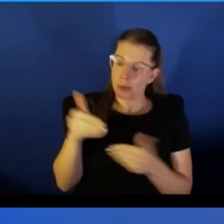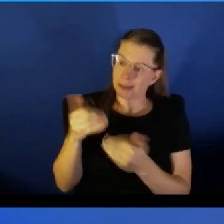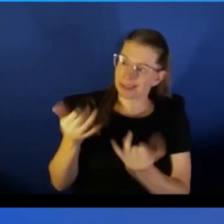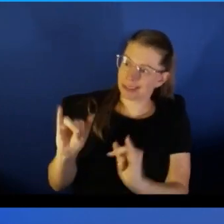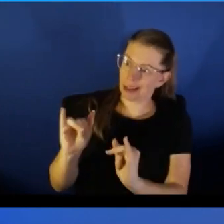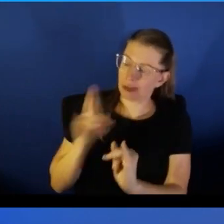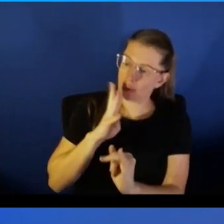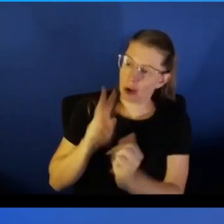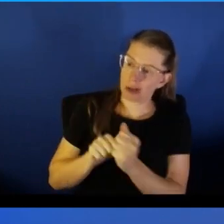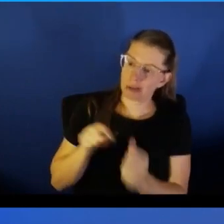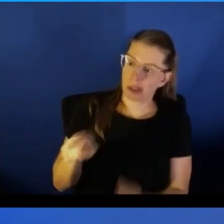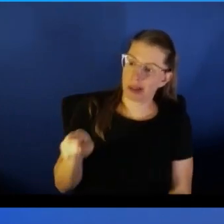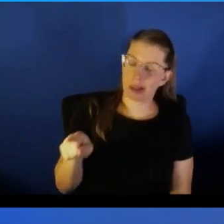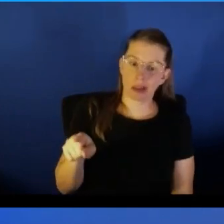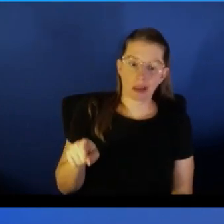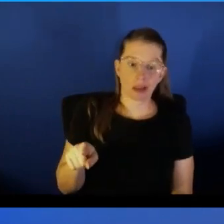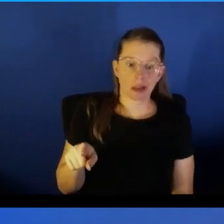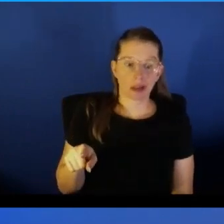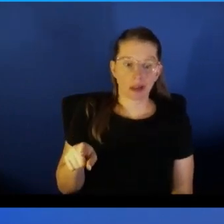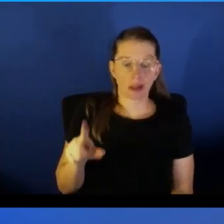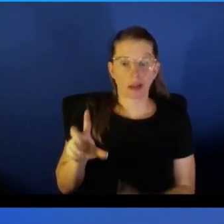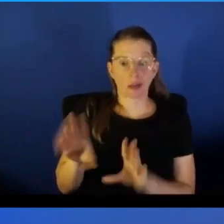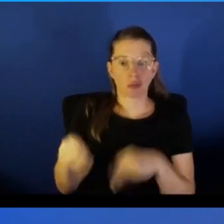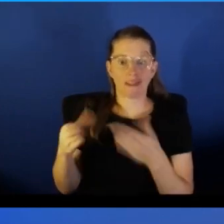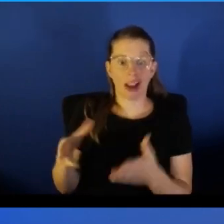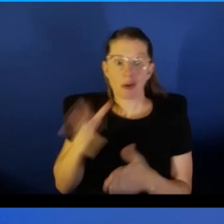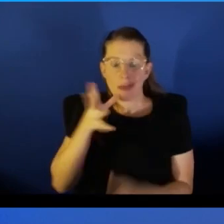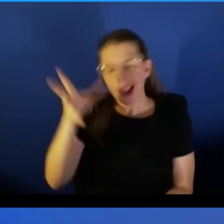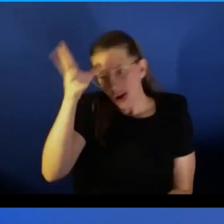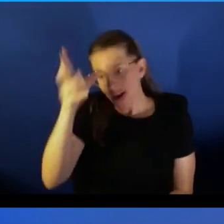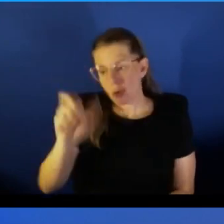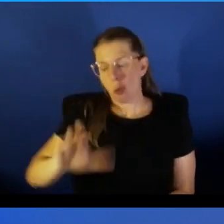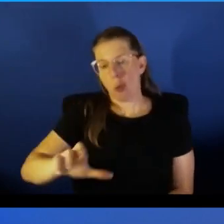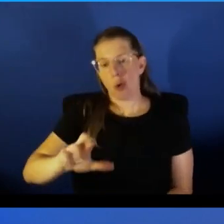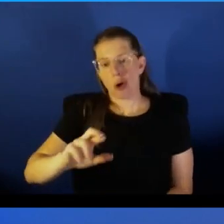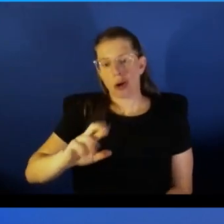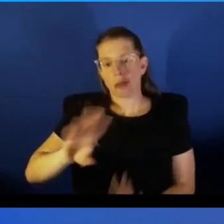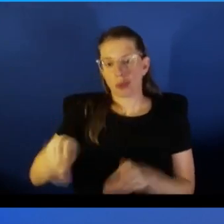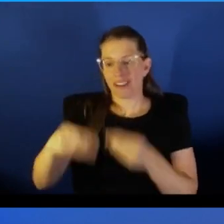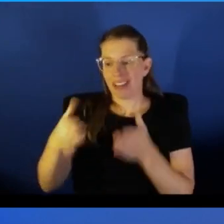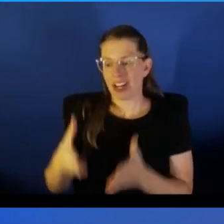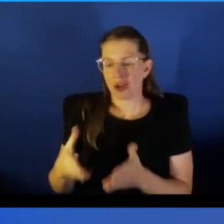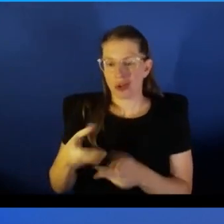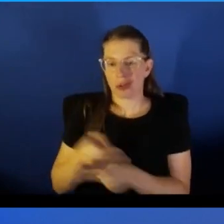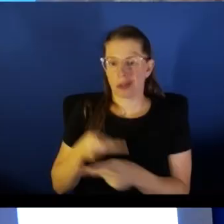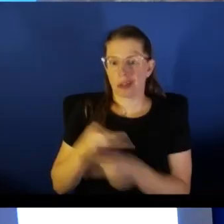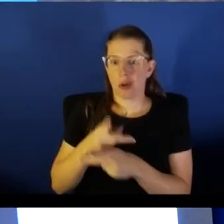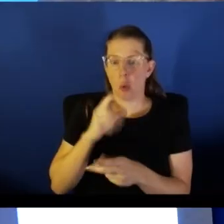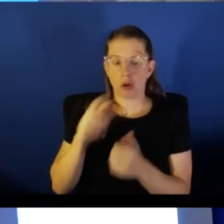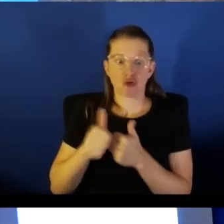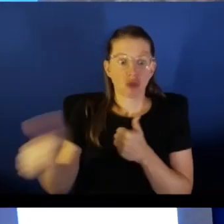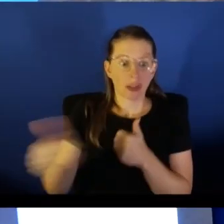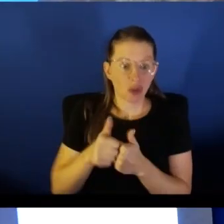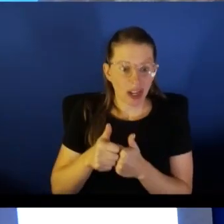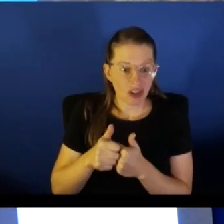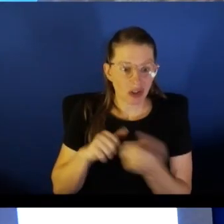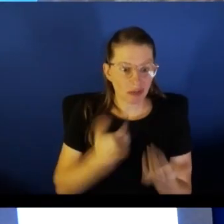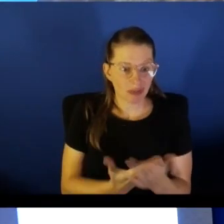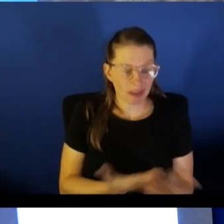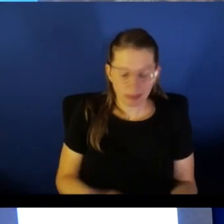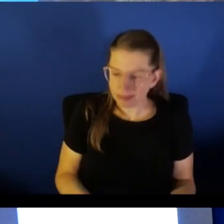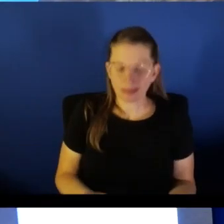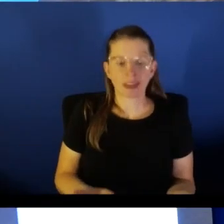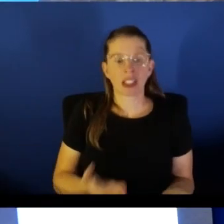to, that parent or even their provider that gave them transportation there. So. Thank you both for all the work